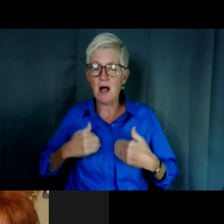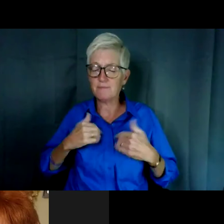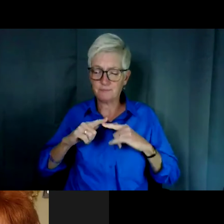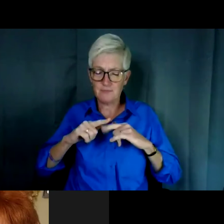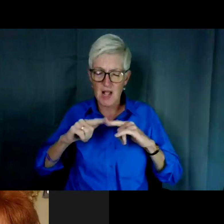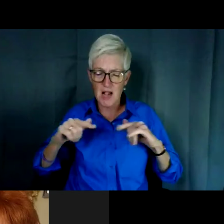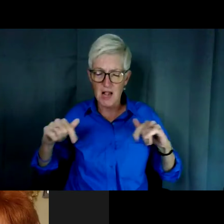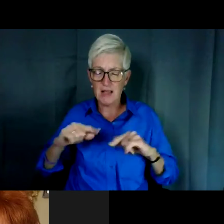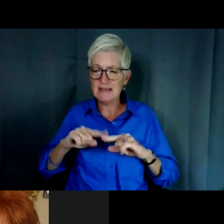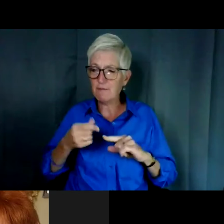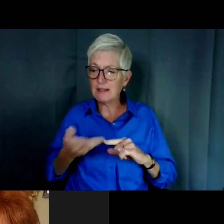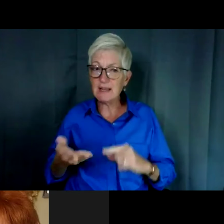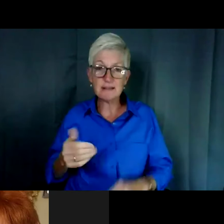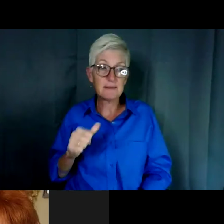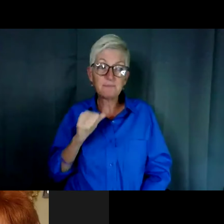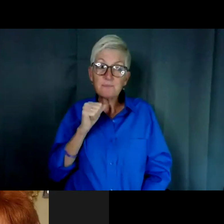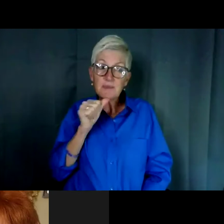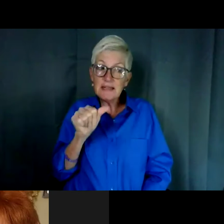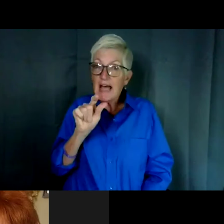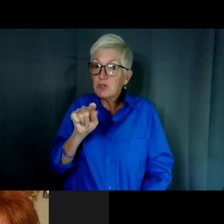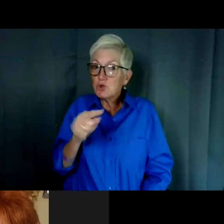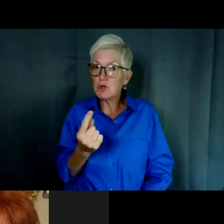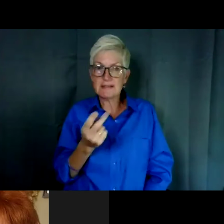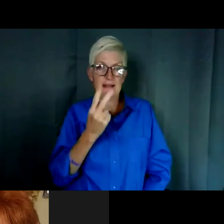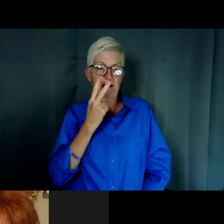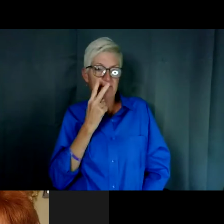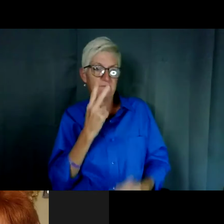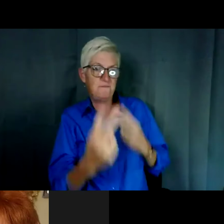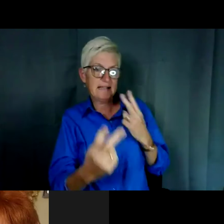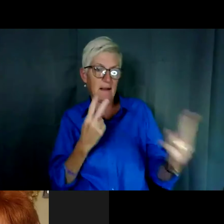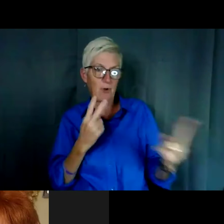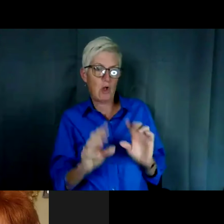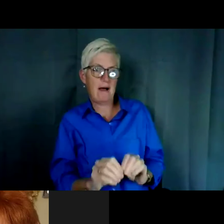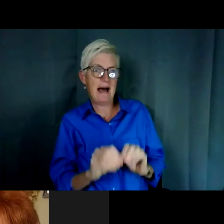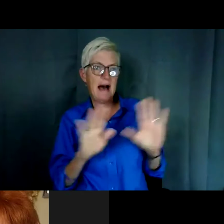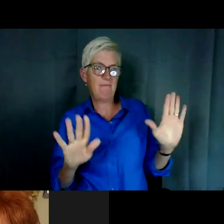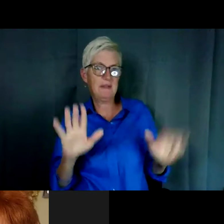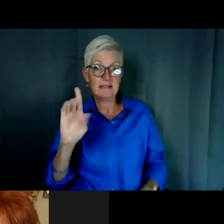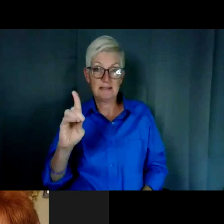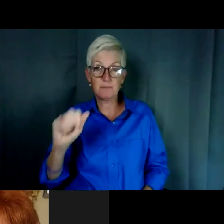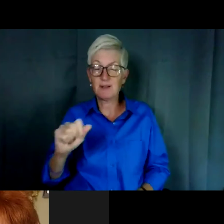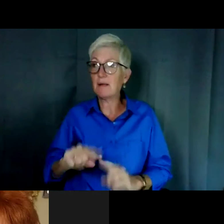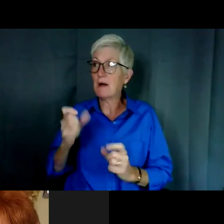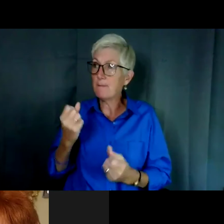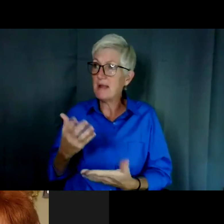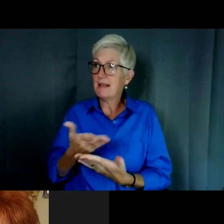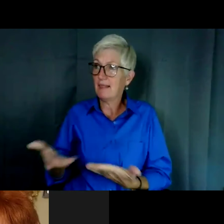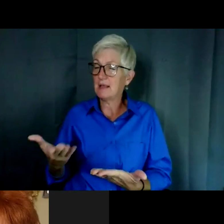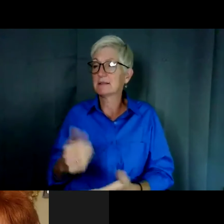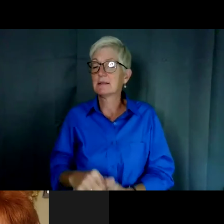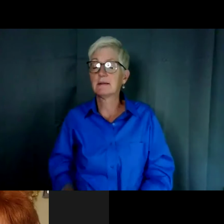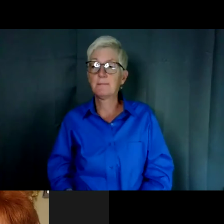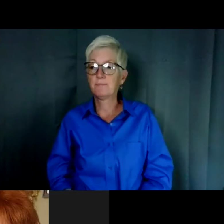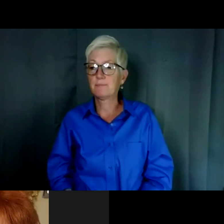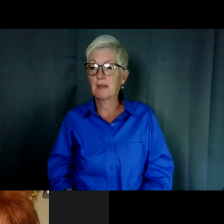things. They're not just the visible disabilities that we generally as a society look for. You